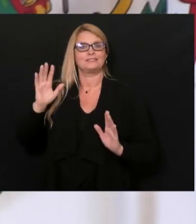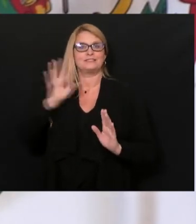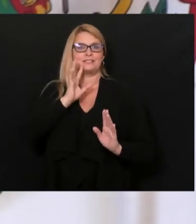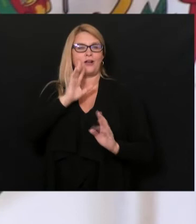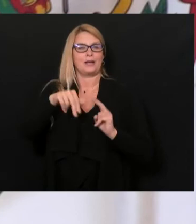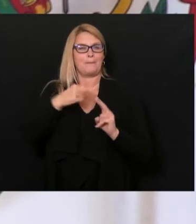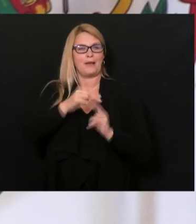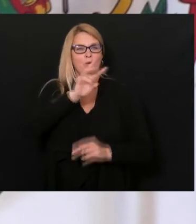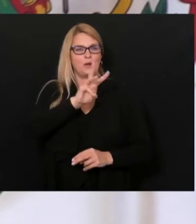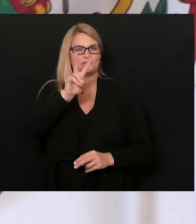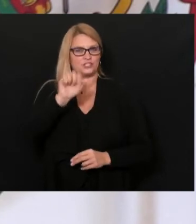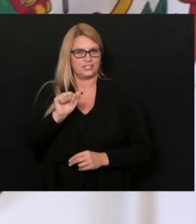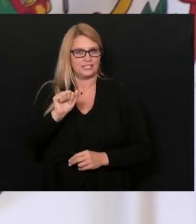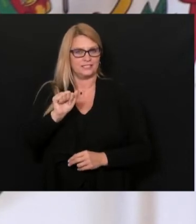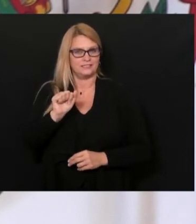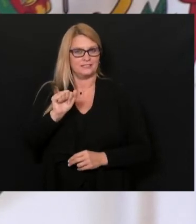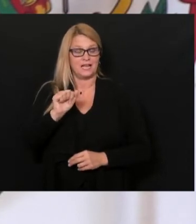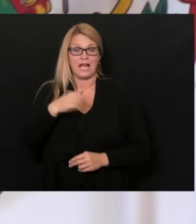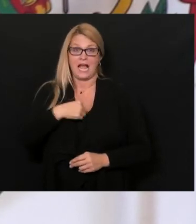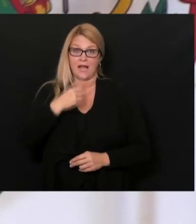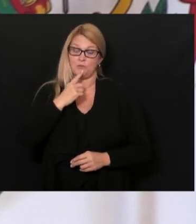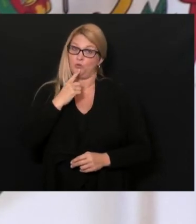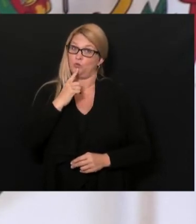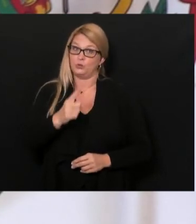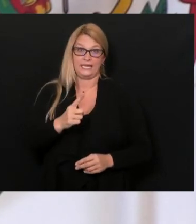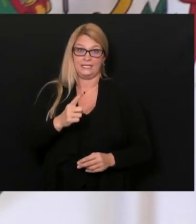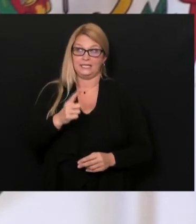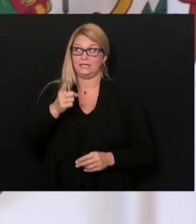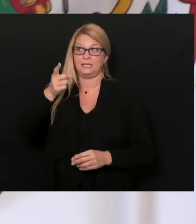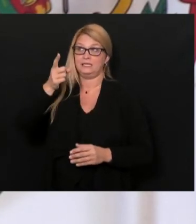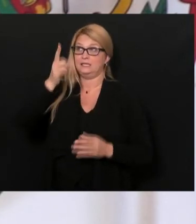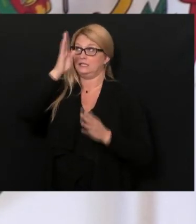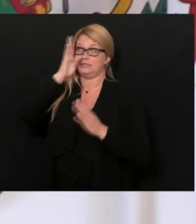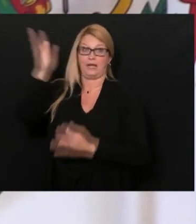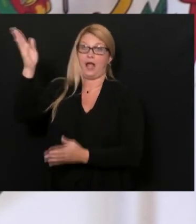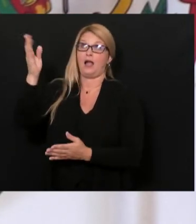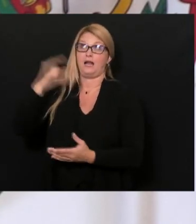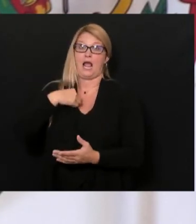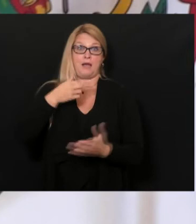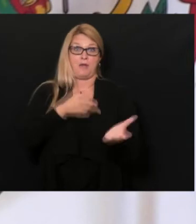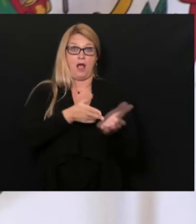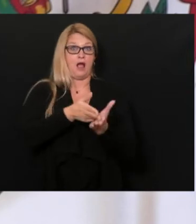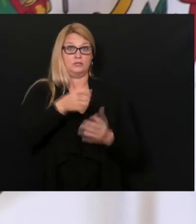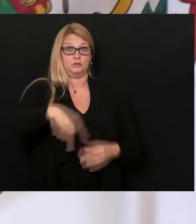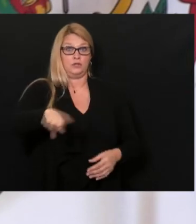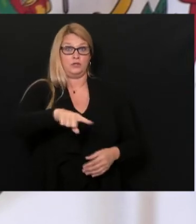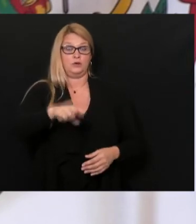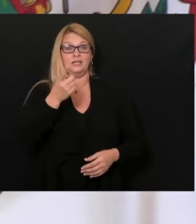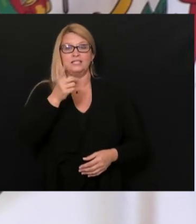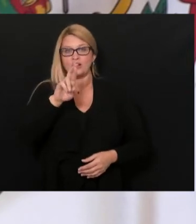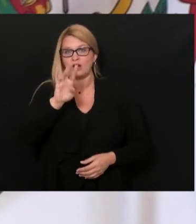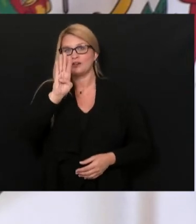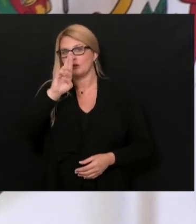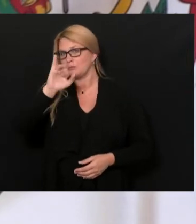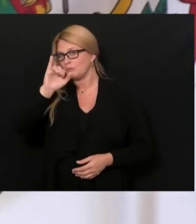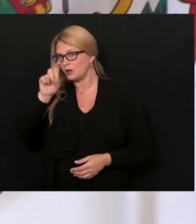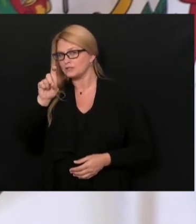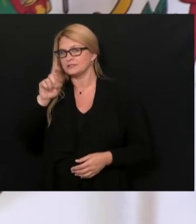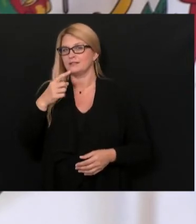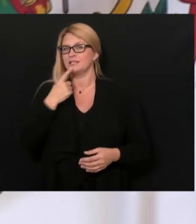I am telling you to God above, and I don't ever tell you anything but the truth. But Dr. Burke just said,